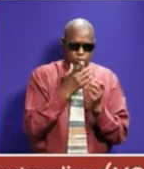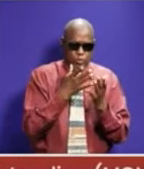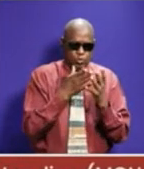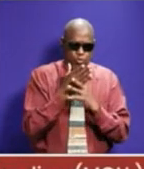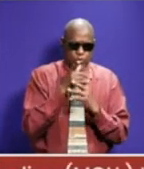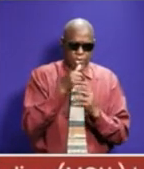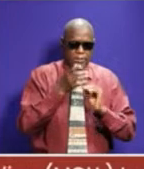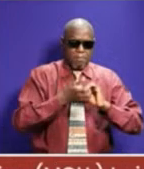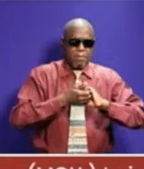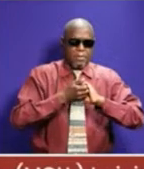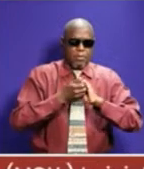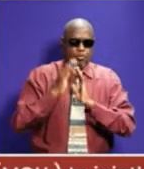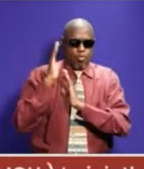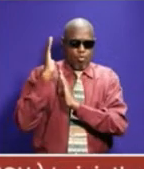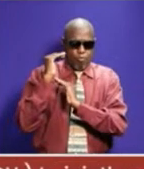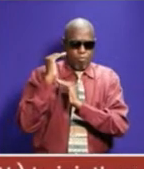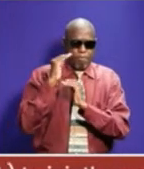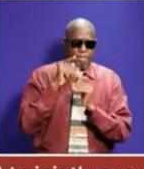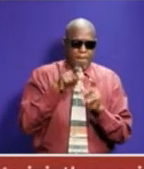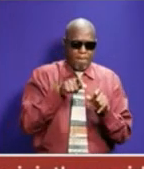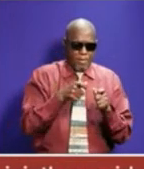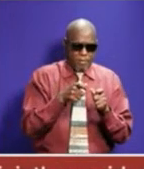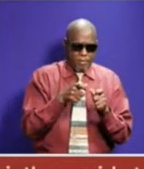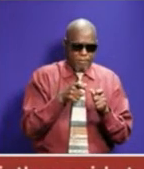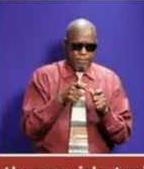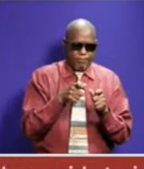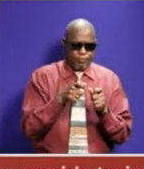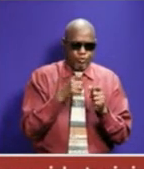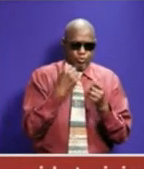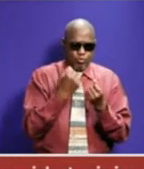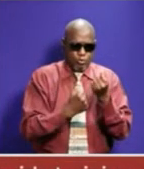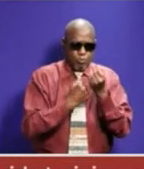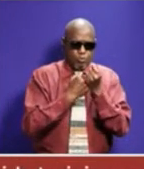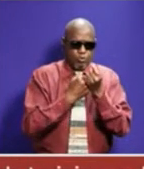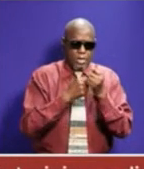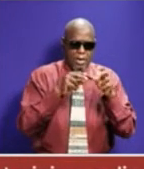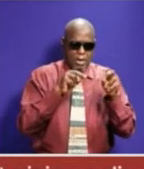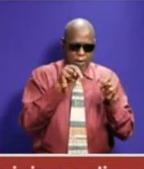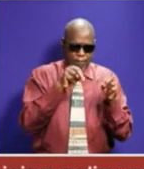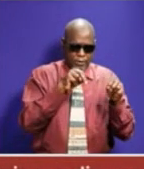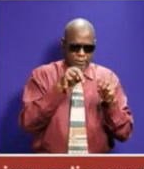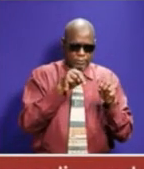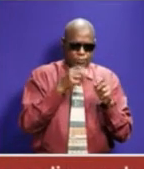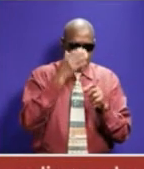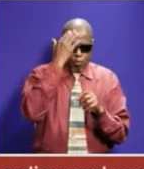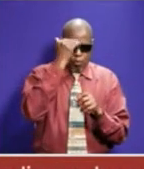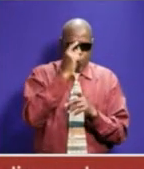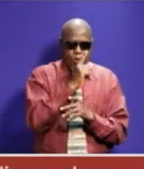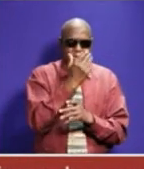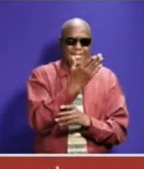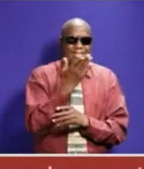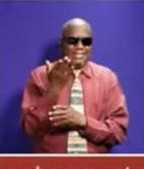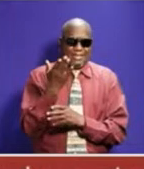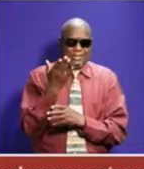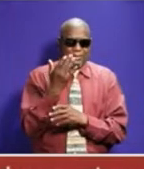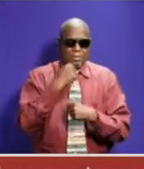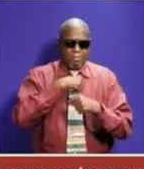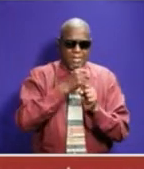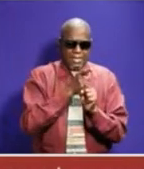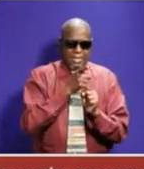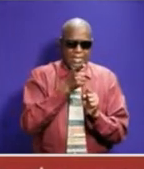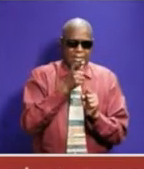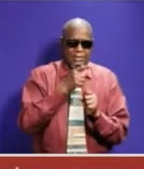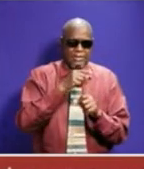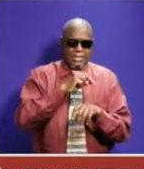this partnership with Hope Media is to promote governance, because one of the things that is ailing this nation